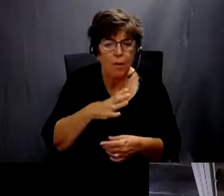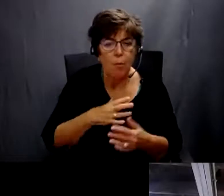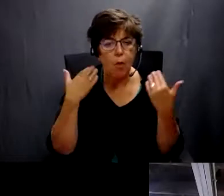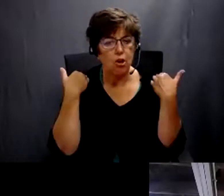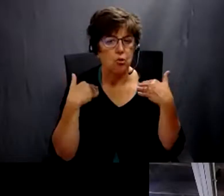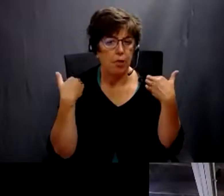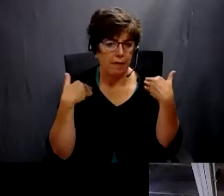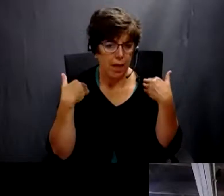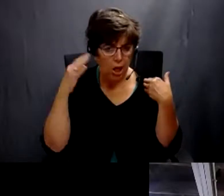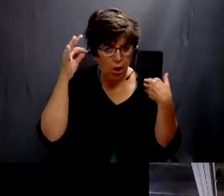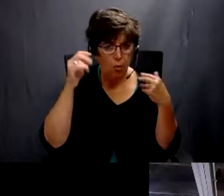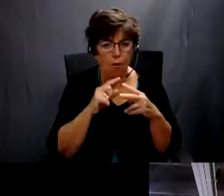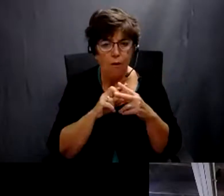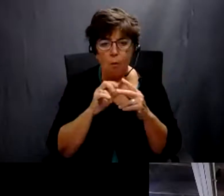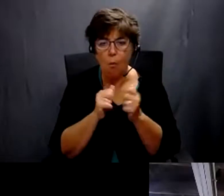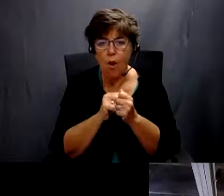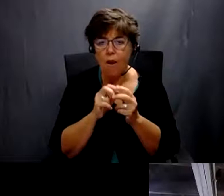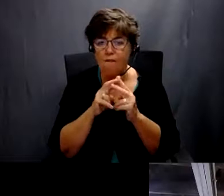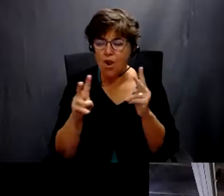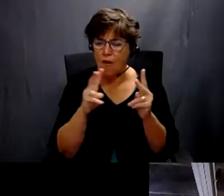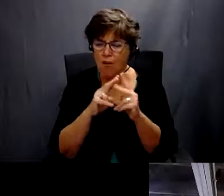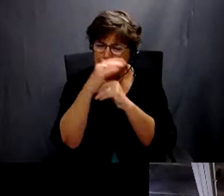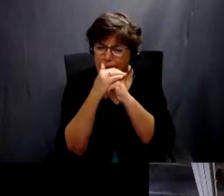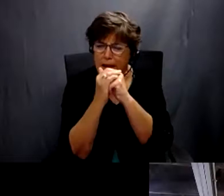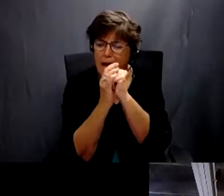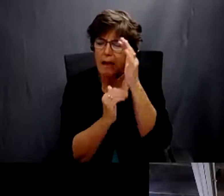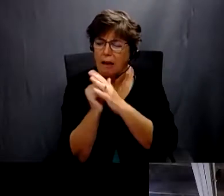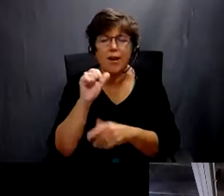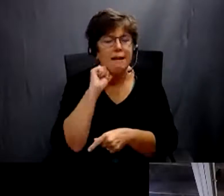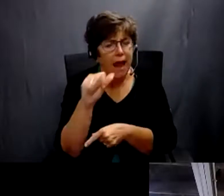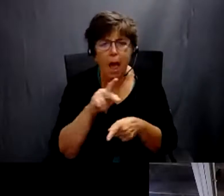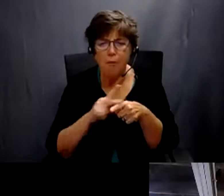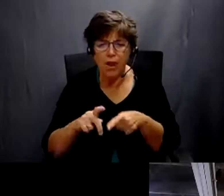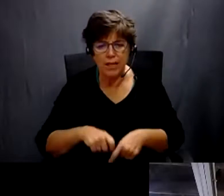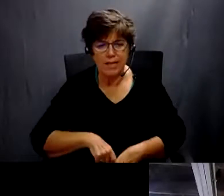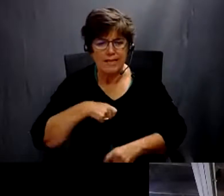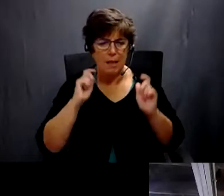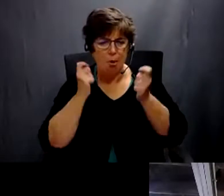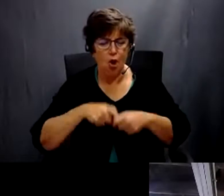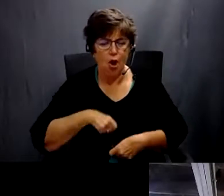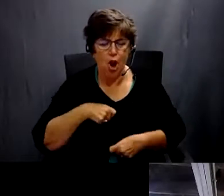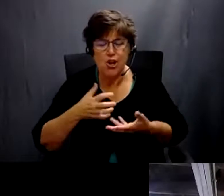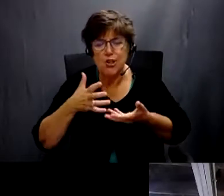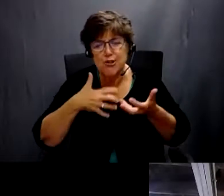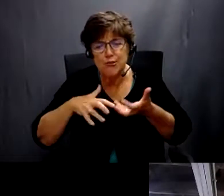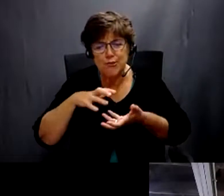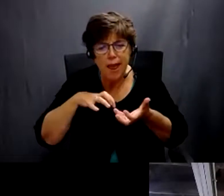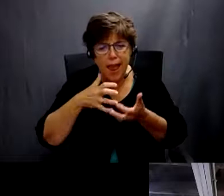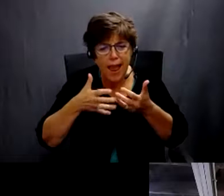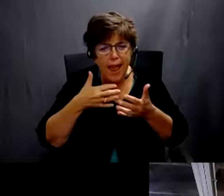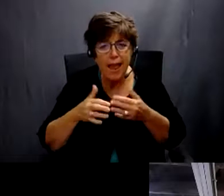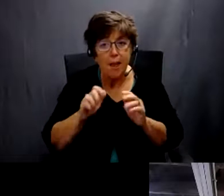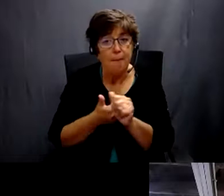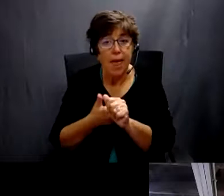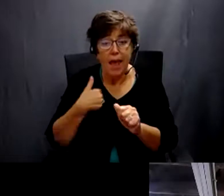hair wearing a very, very comfy, not professional zip up hoodie that is gray. Behind